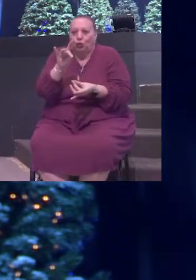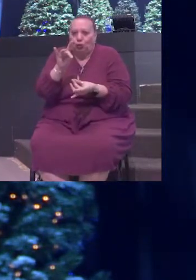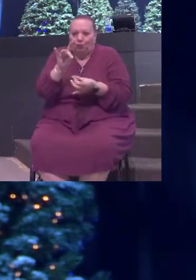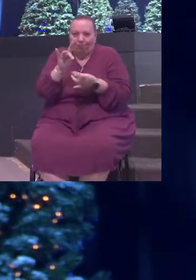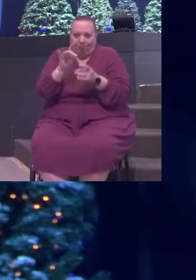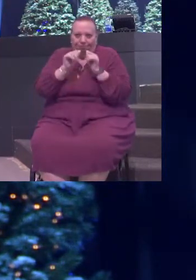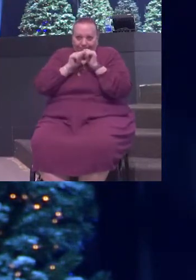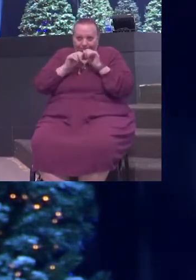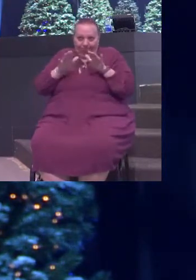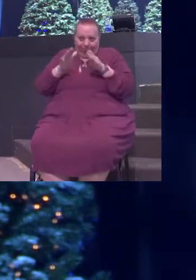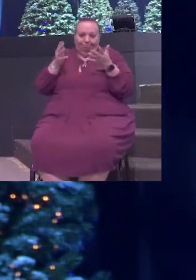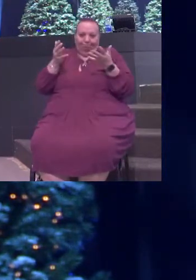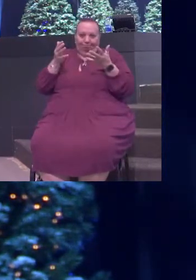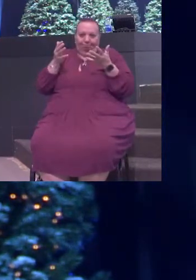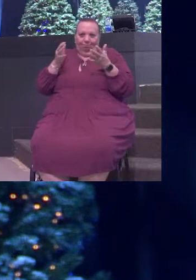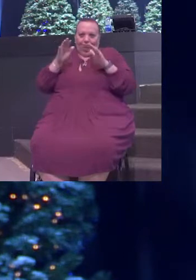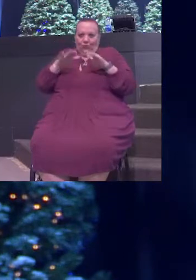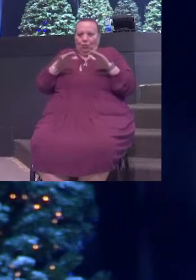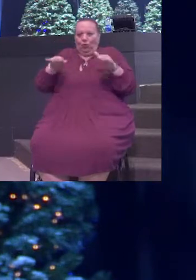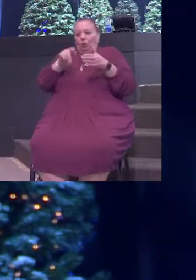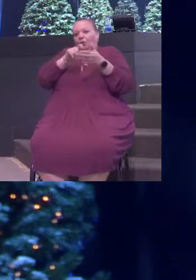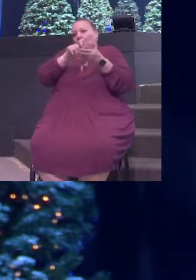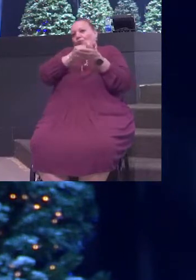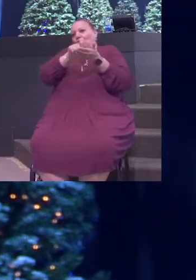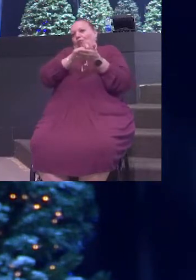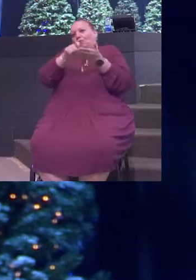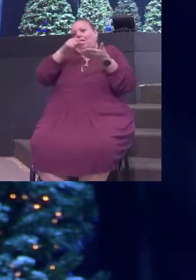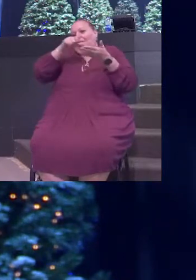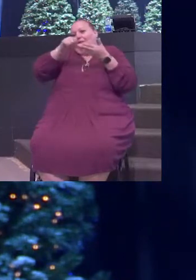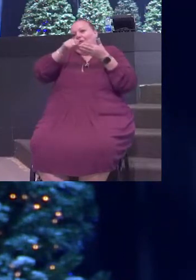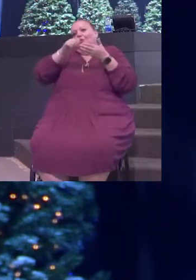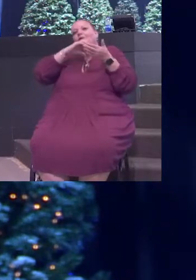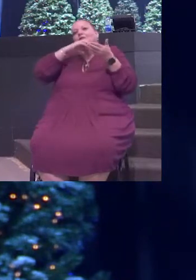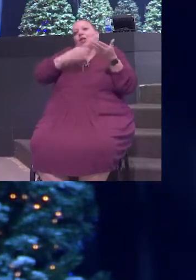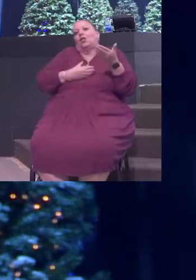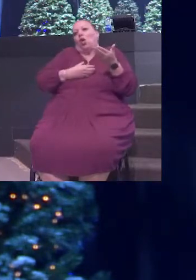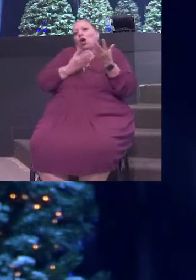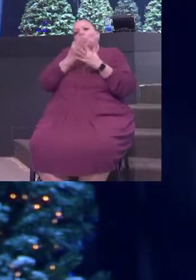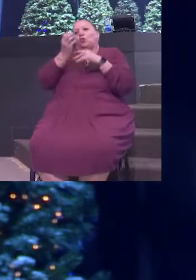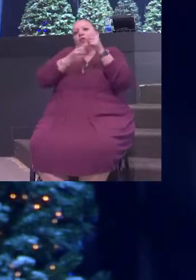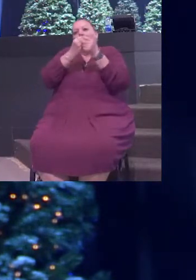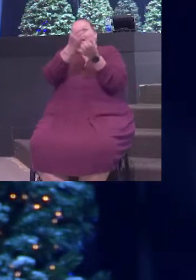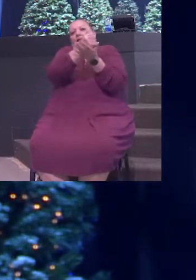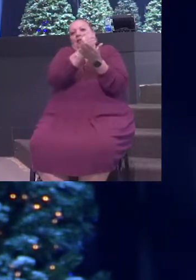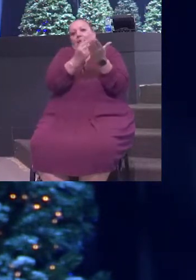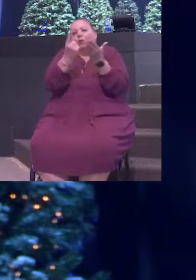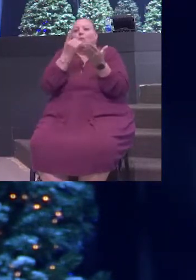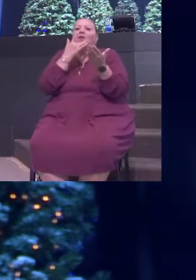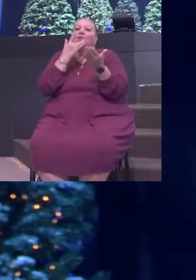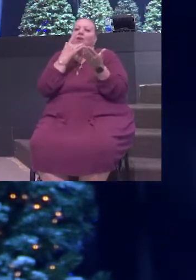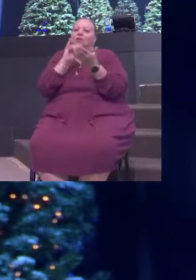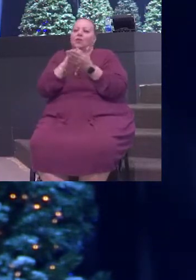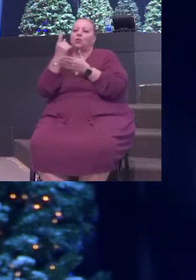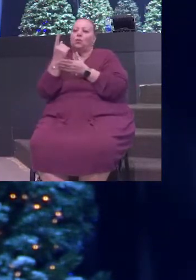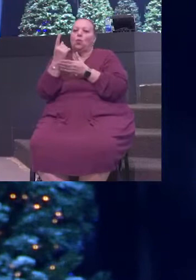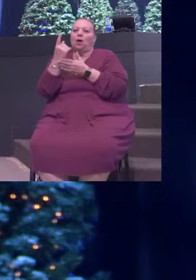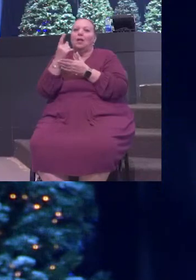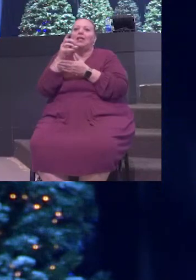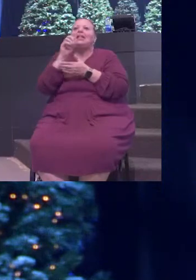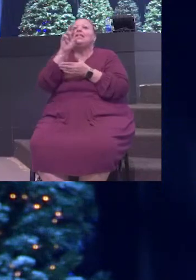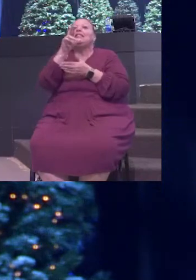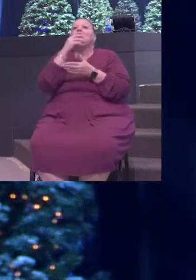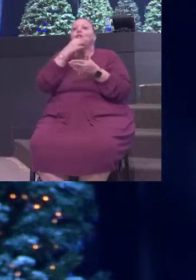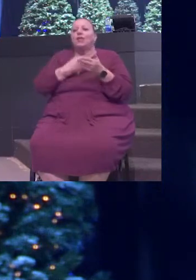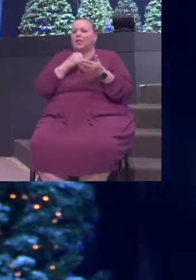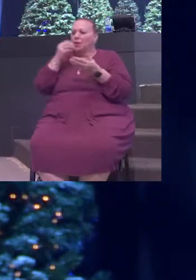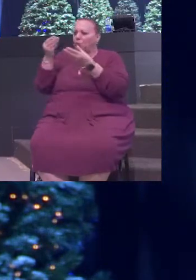your spiritual blessings. Children have written some great letters to Santa over the years, and I've collected some of those. One of my favorites is this one. "Dear Santa, you